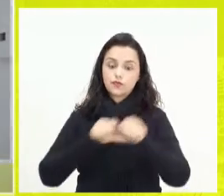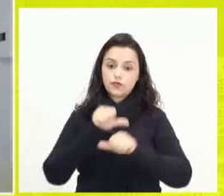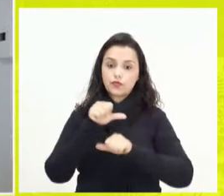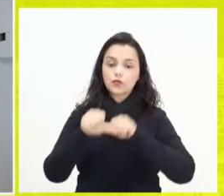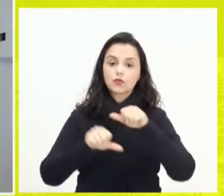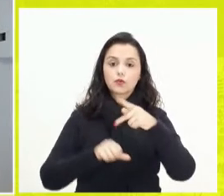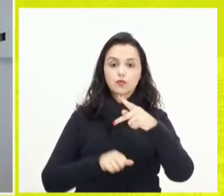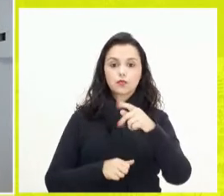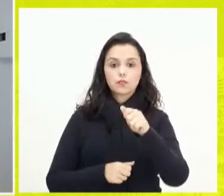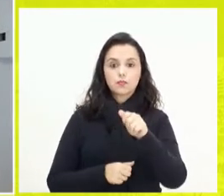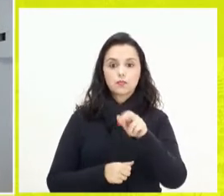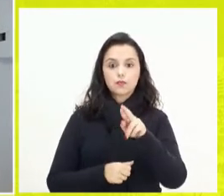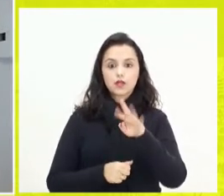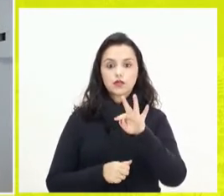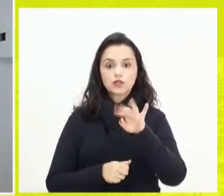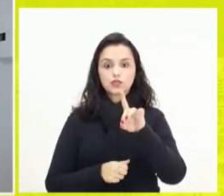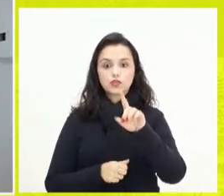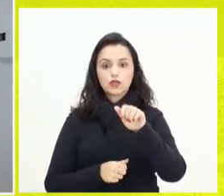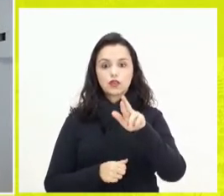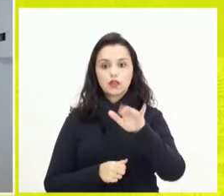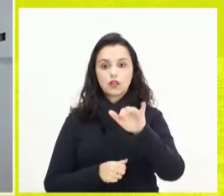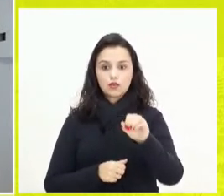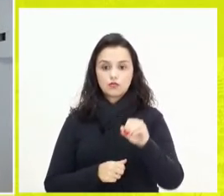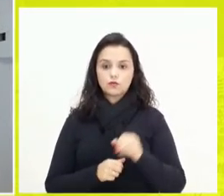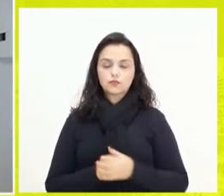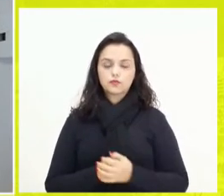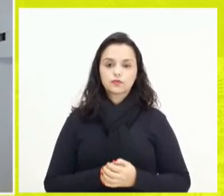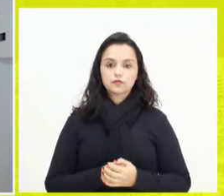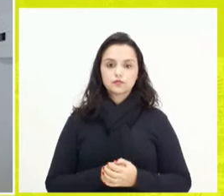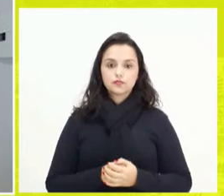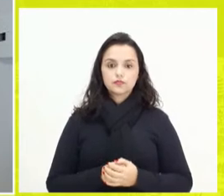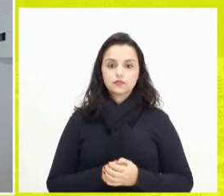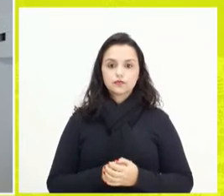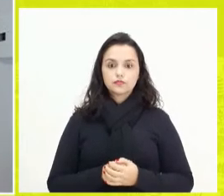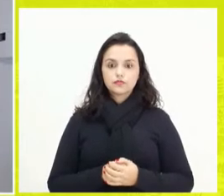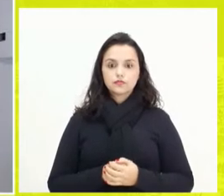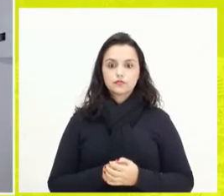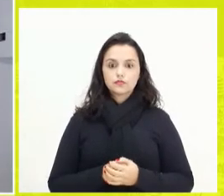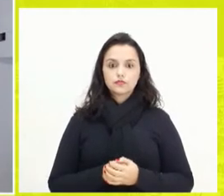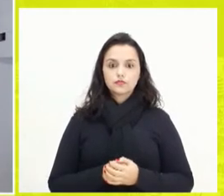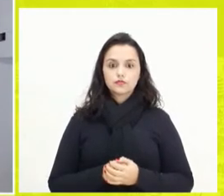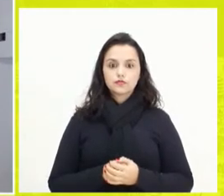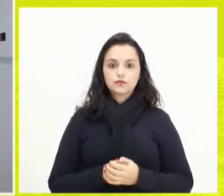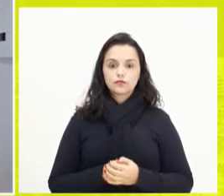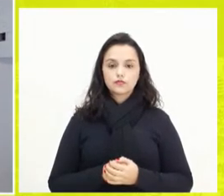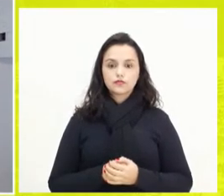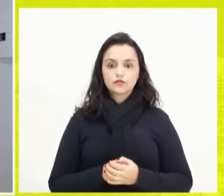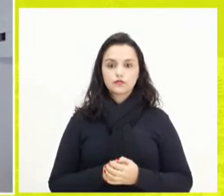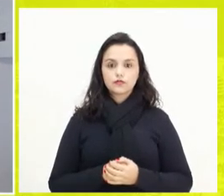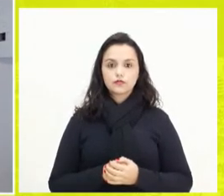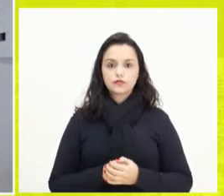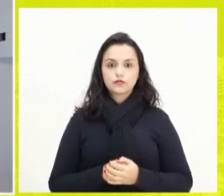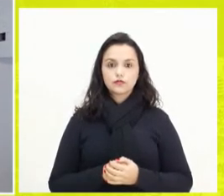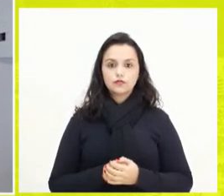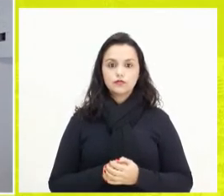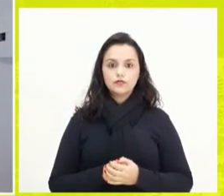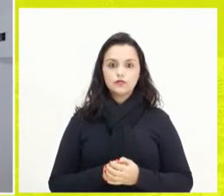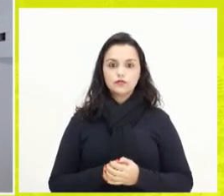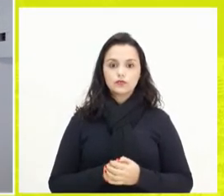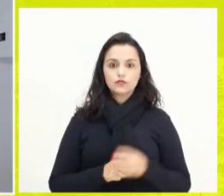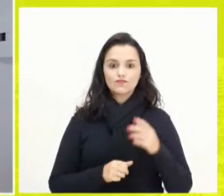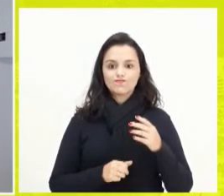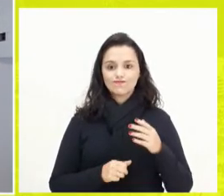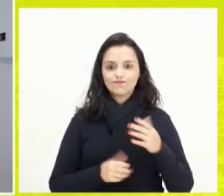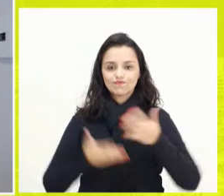that as a kind of like a political party space and that was really really uh dangerous